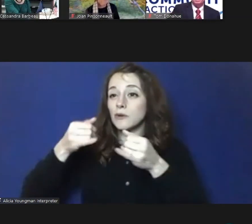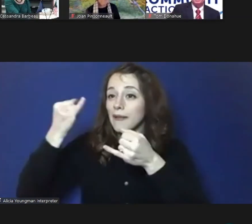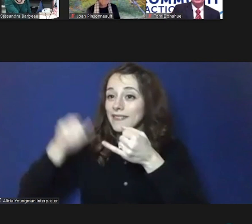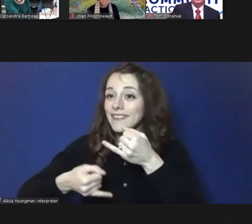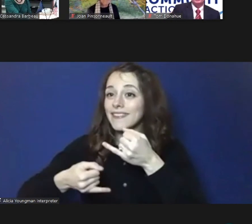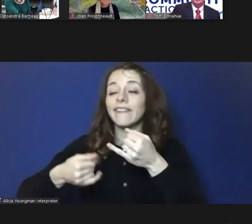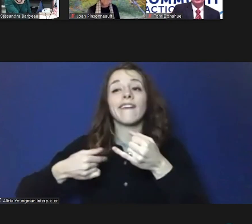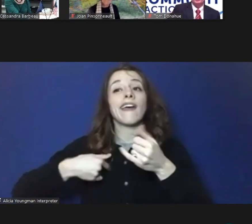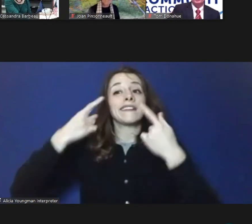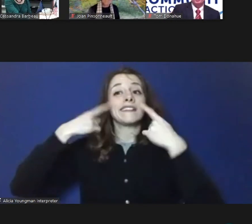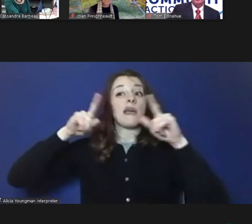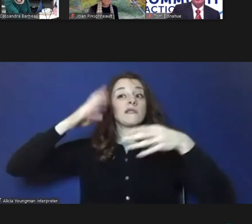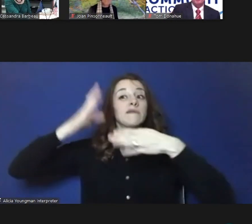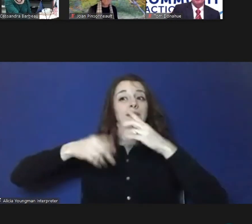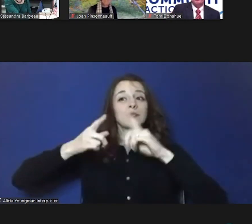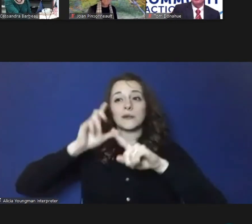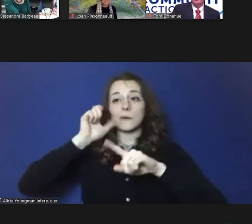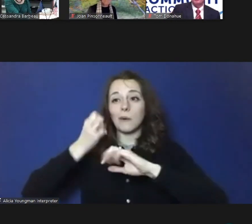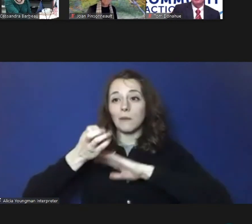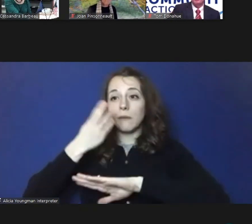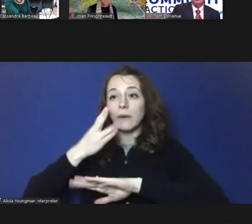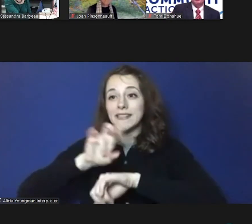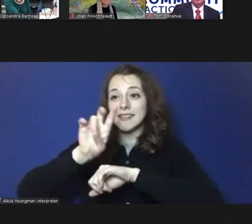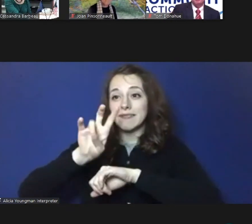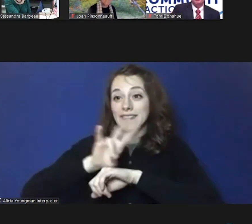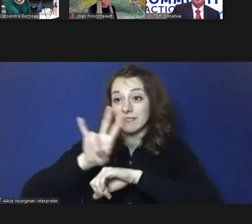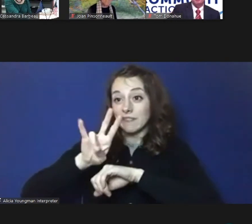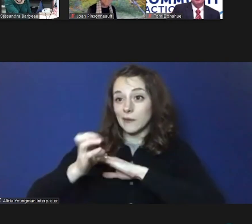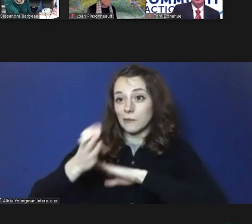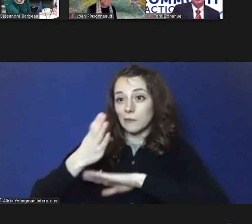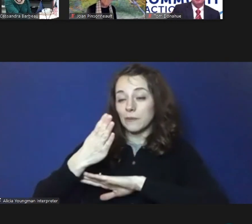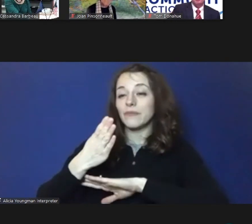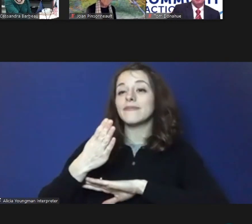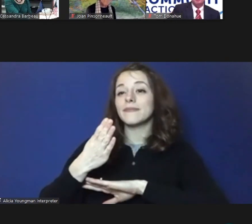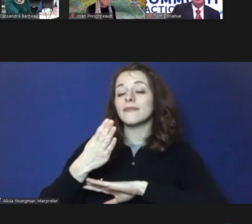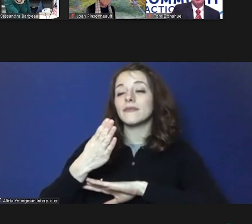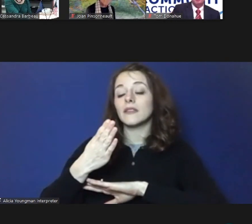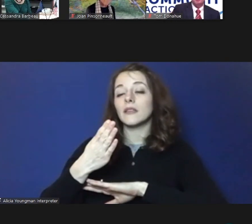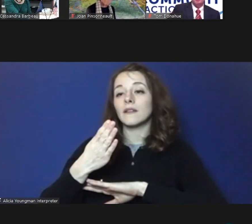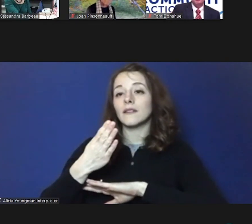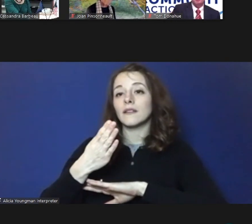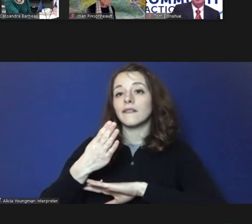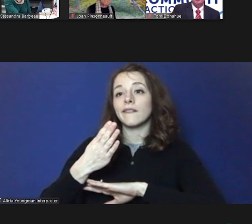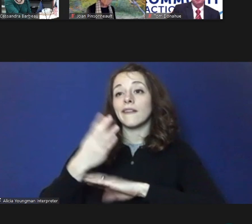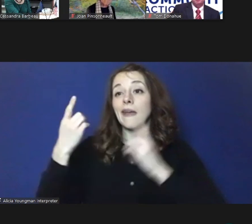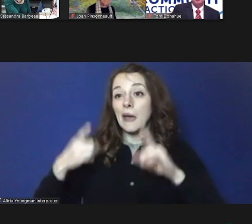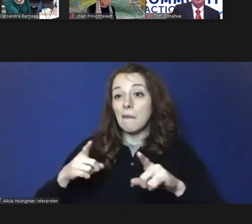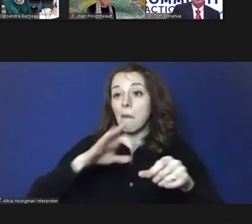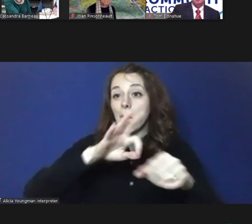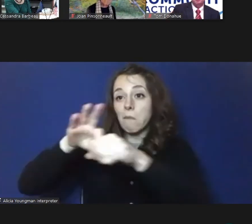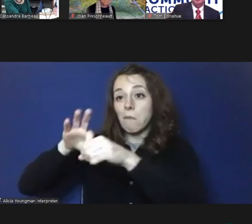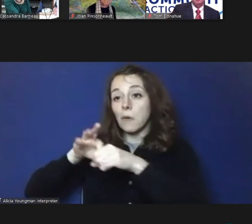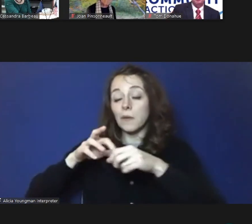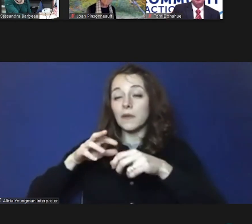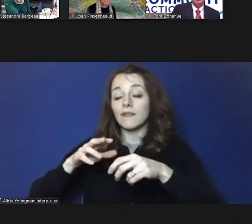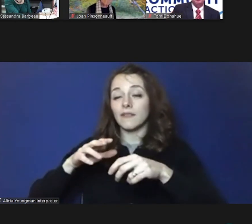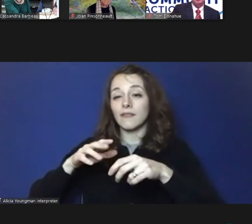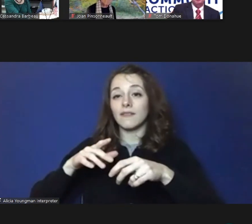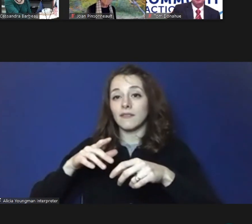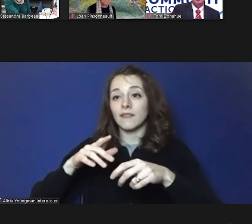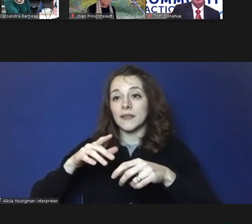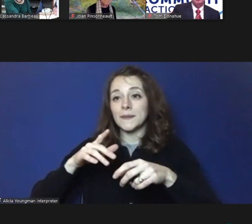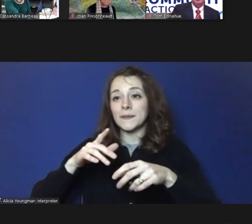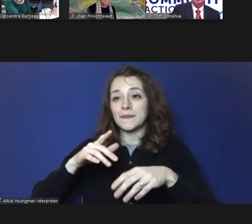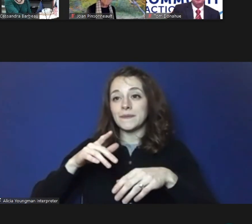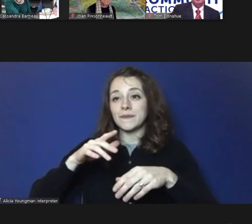the meeting adjourned until tomorrow morning at 7 a.m., at which point the polling place will, the polling, not the